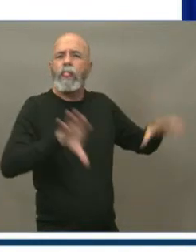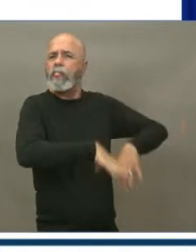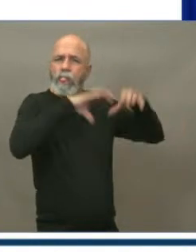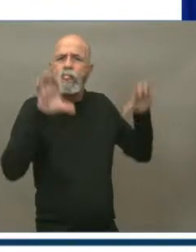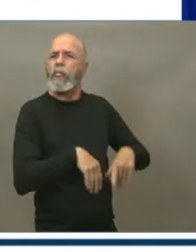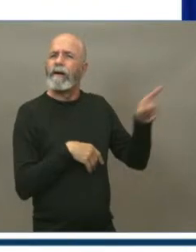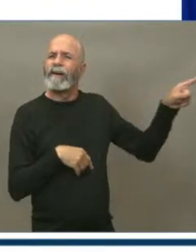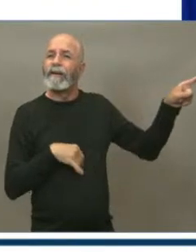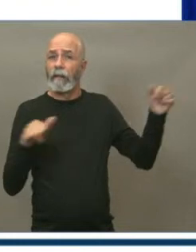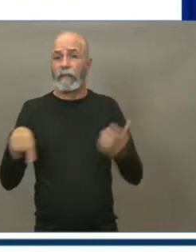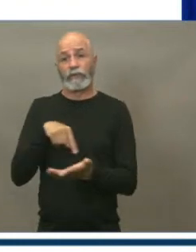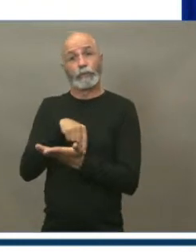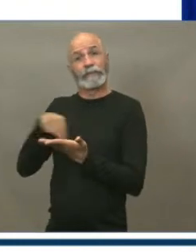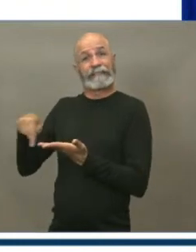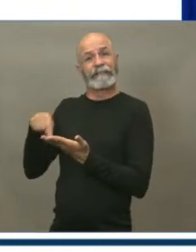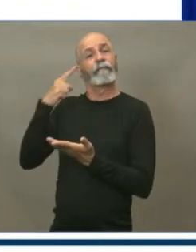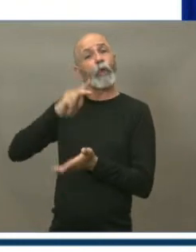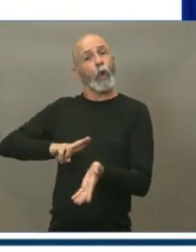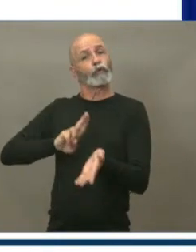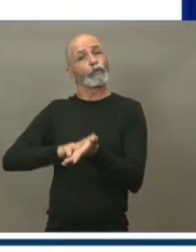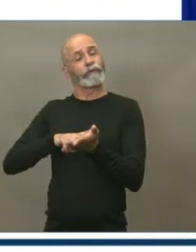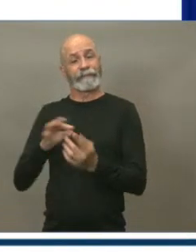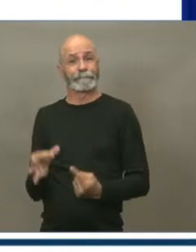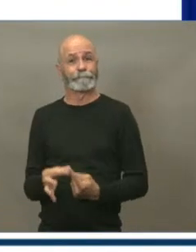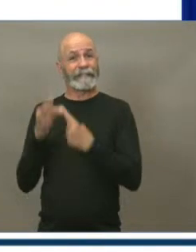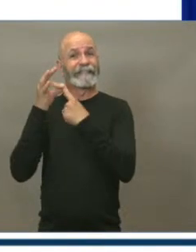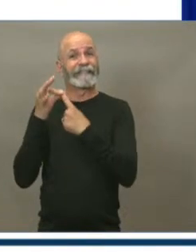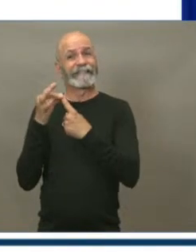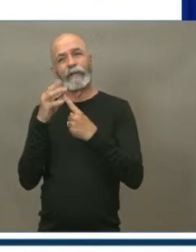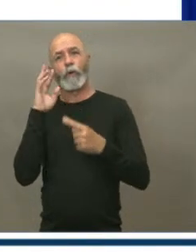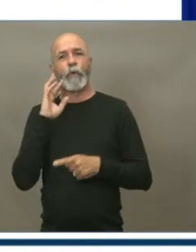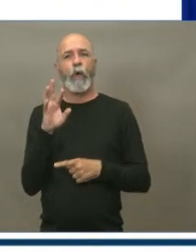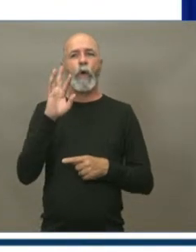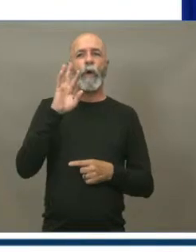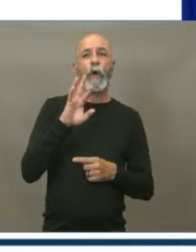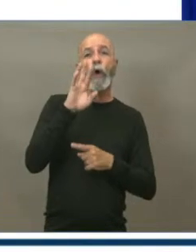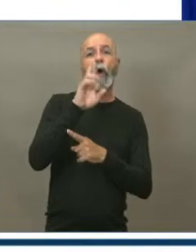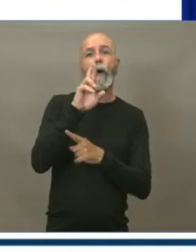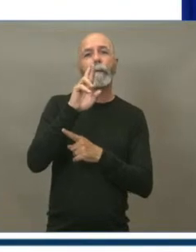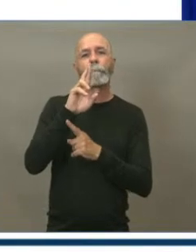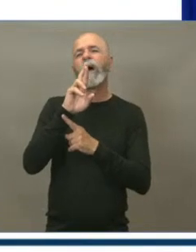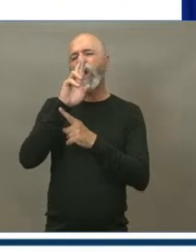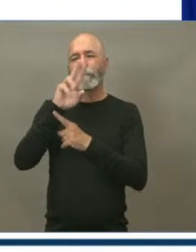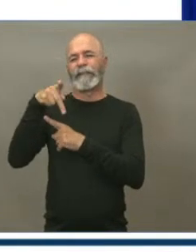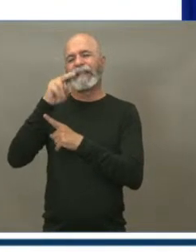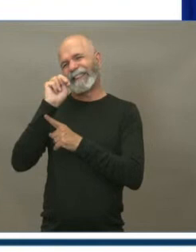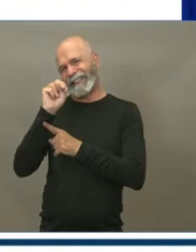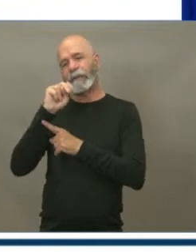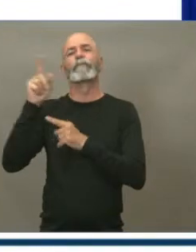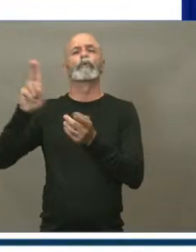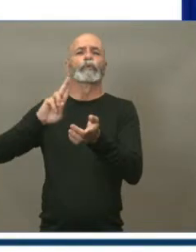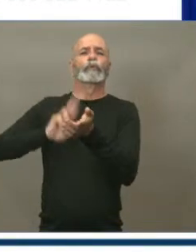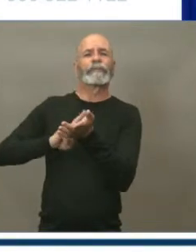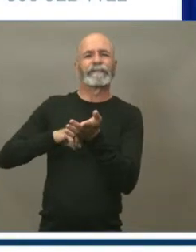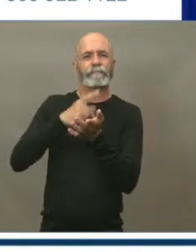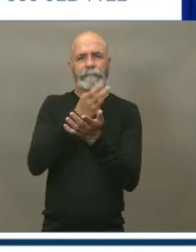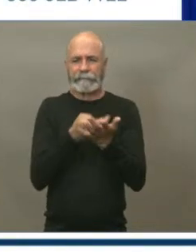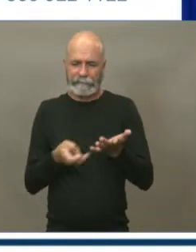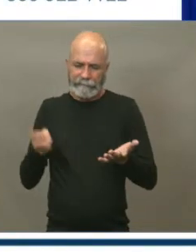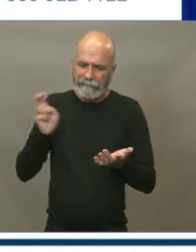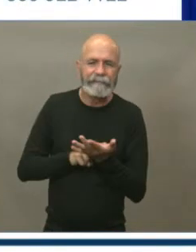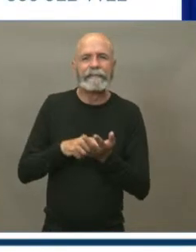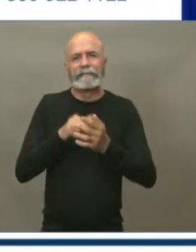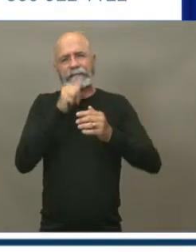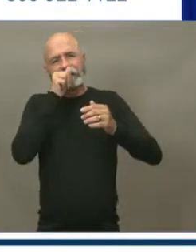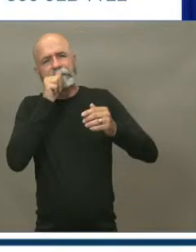RNs, our LPNs, our nurse practitioners. You wake up every day knowing that you're putting yourself at risk to protect us,